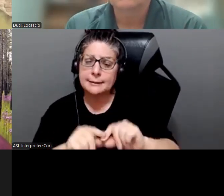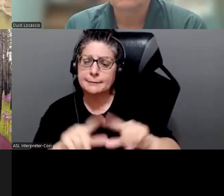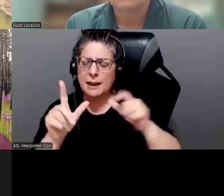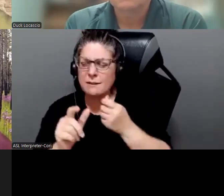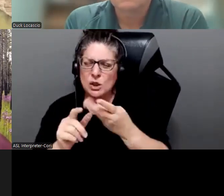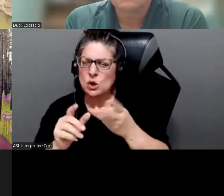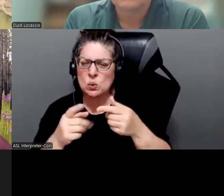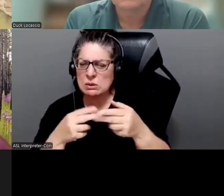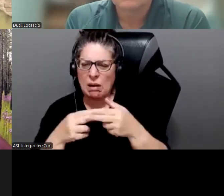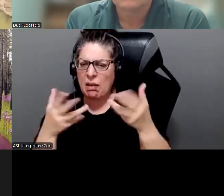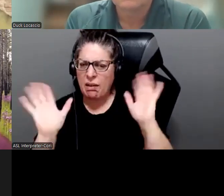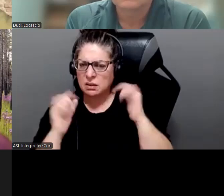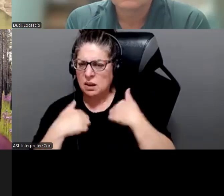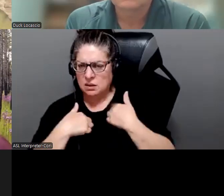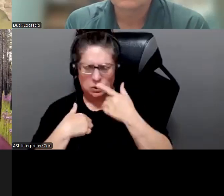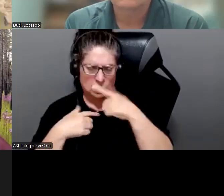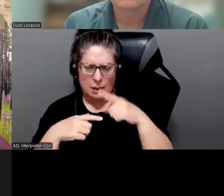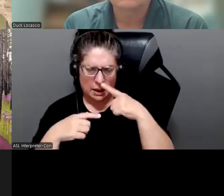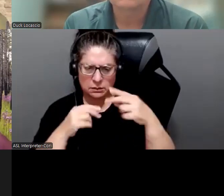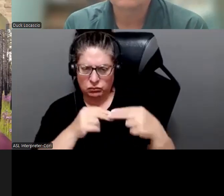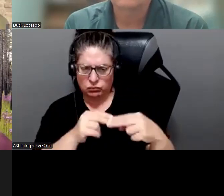a couple.